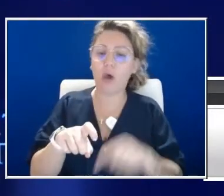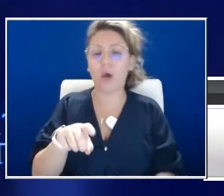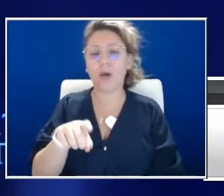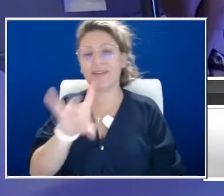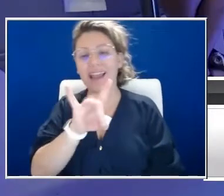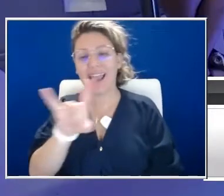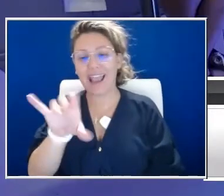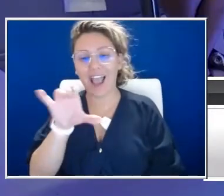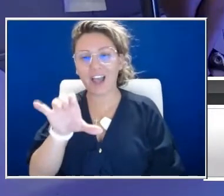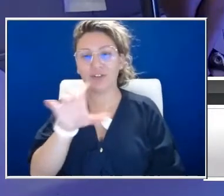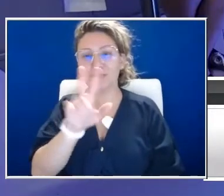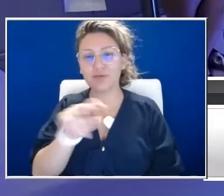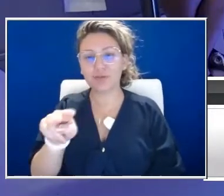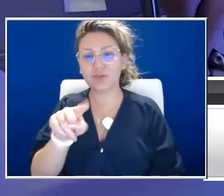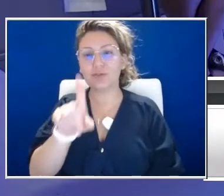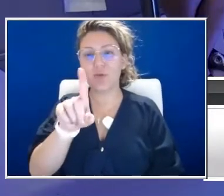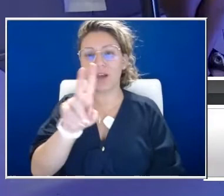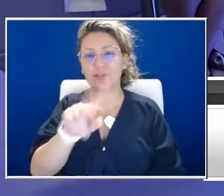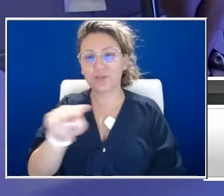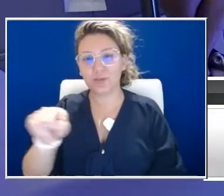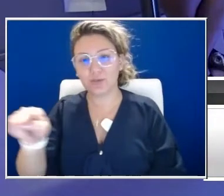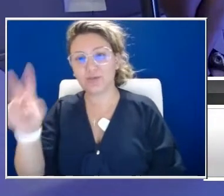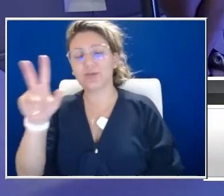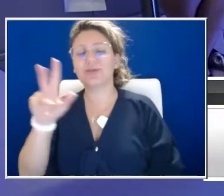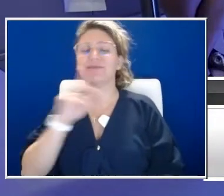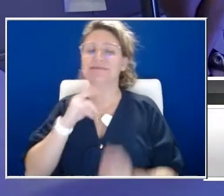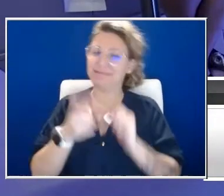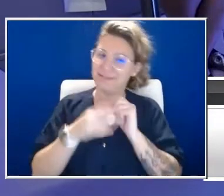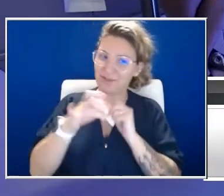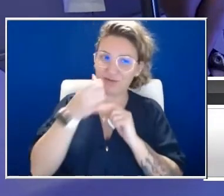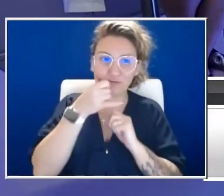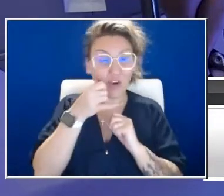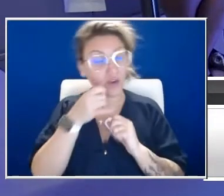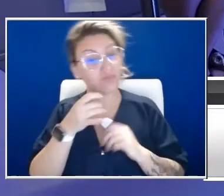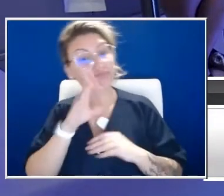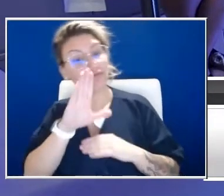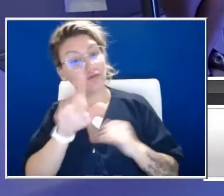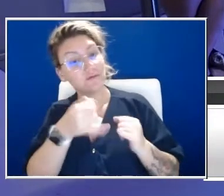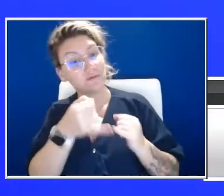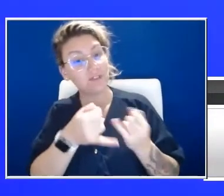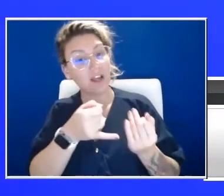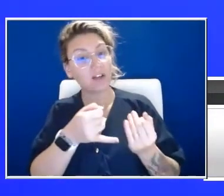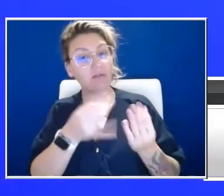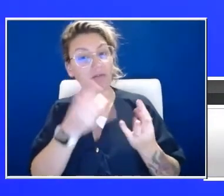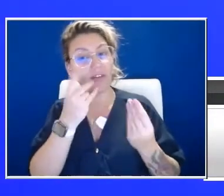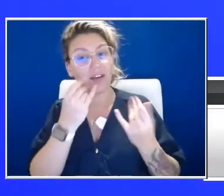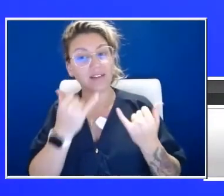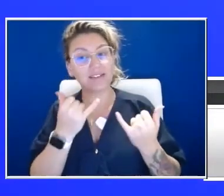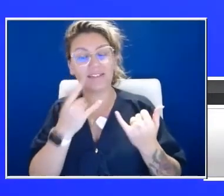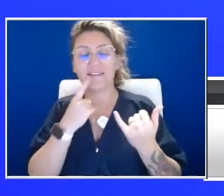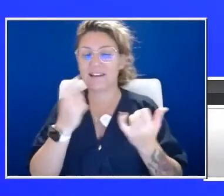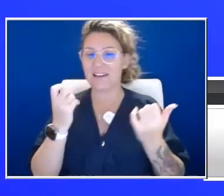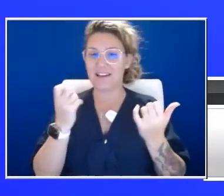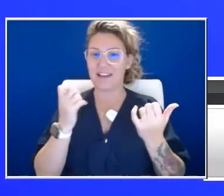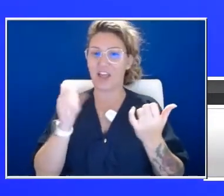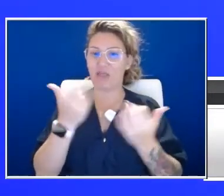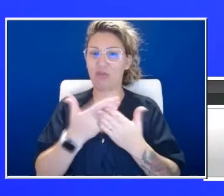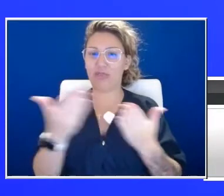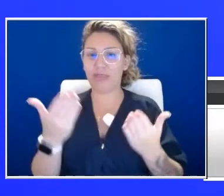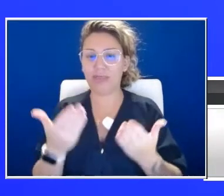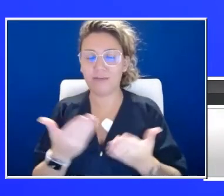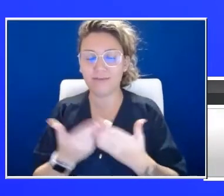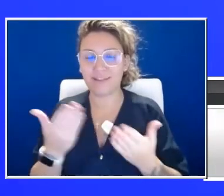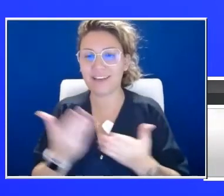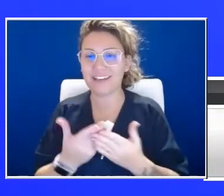1-800-222-1222. Again, another reminder, get that saved in your phone. Dr. Hughes-Thompson, final thoughts today. In regards to the things we've been talking about, a lot of times when you feel your